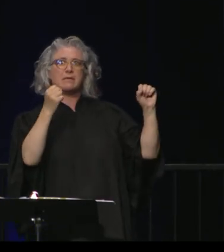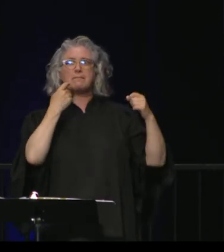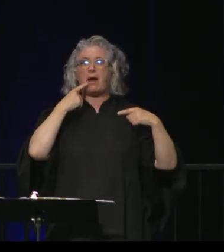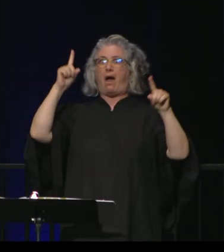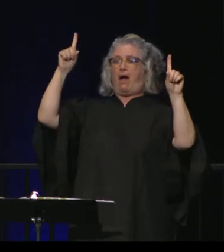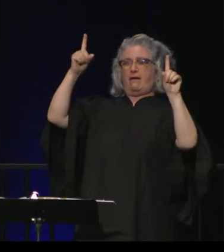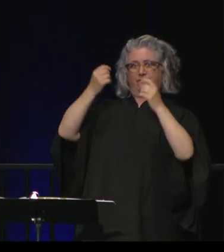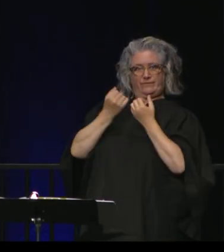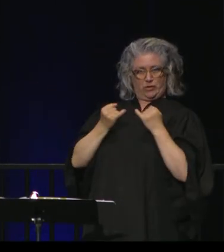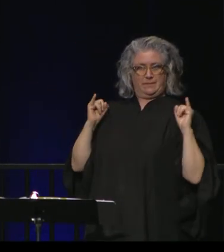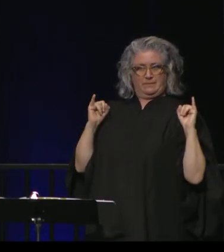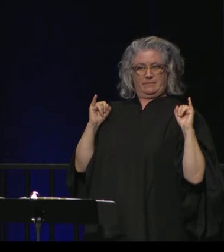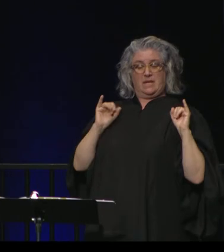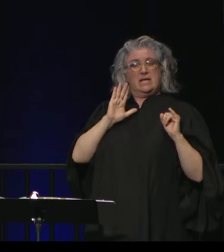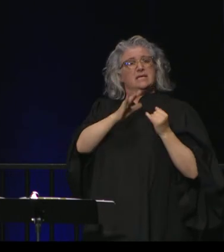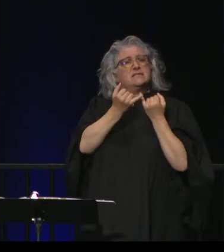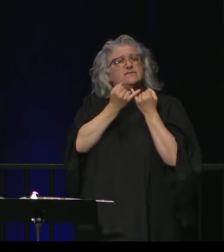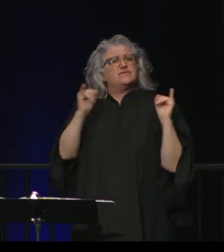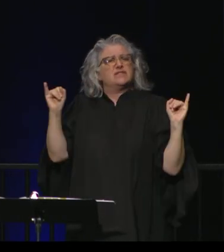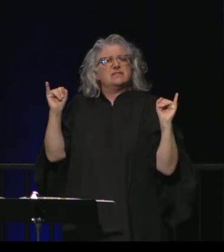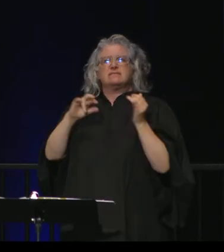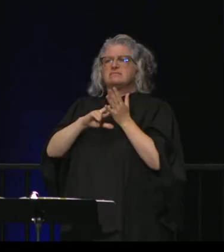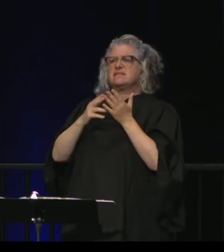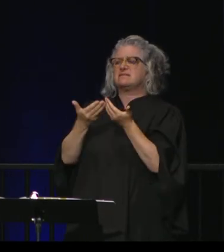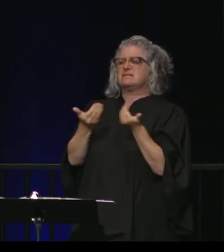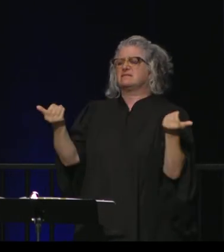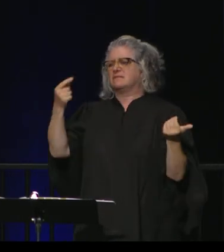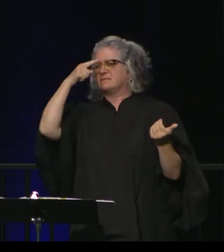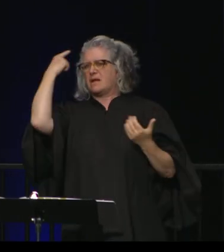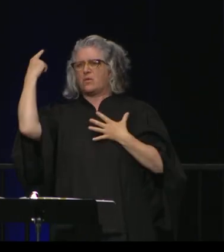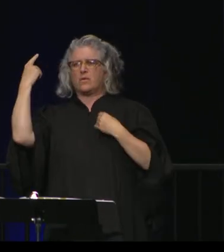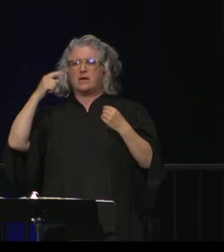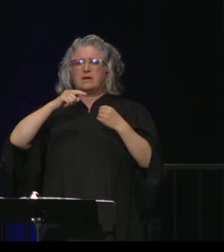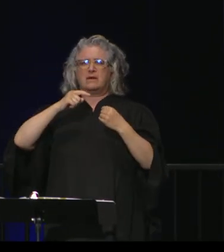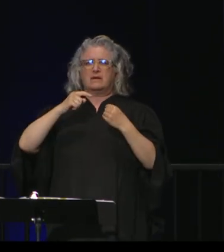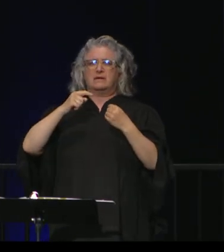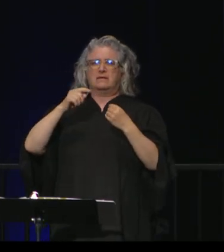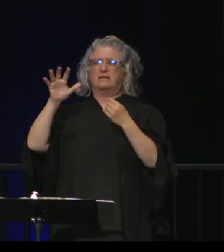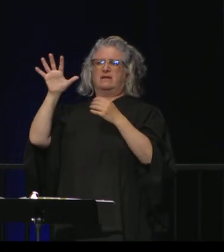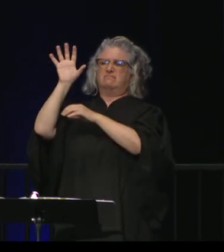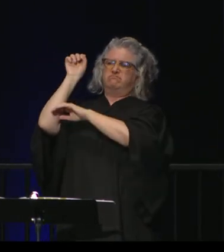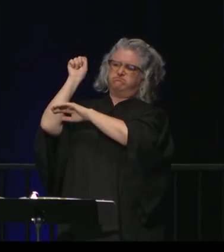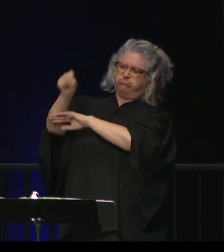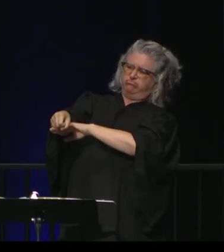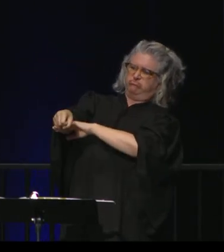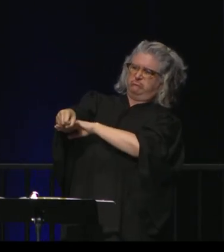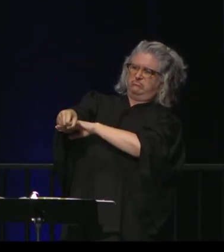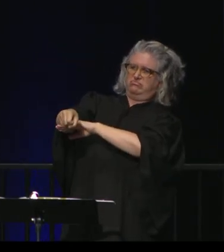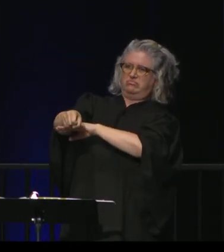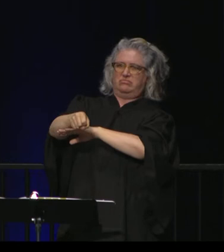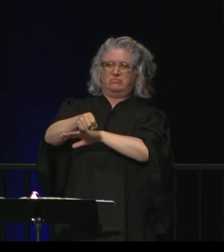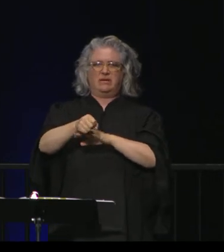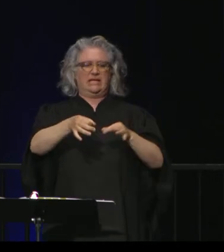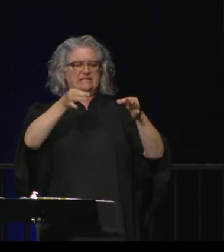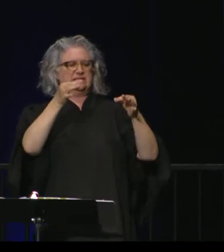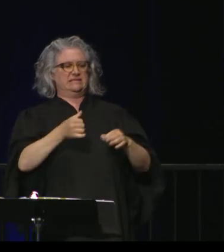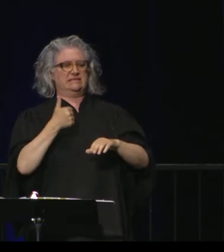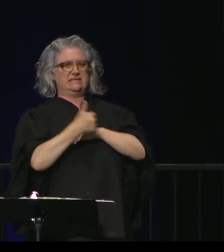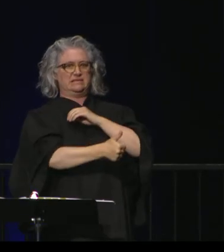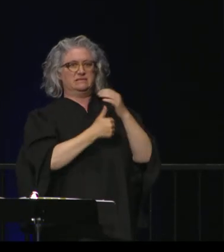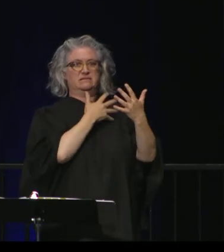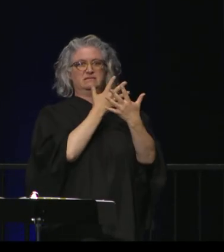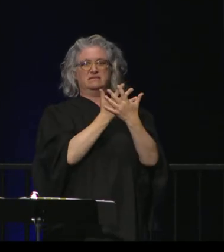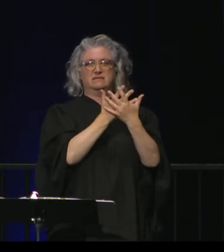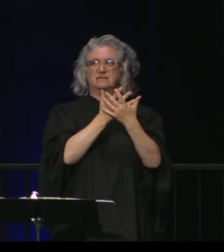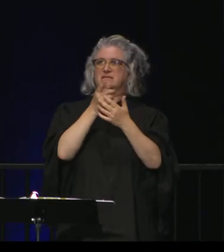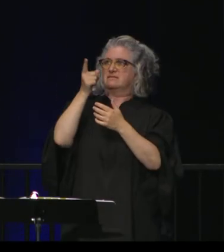freedom, the defeat of apartheid, and Mandela's ascendance to the office of President